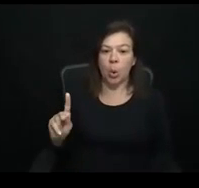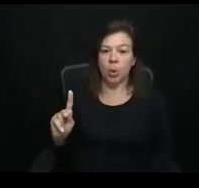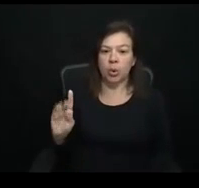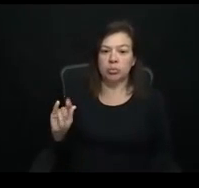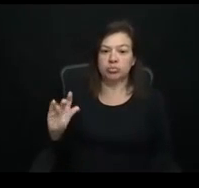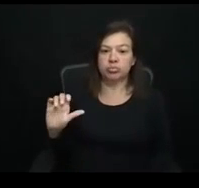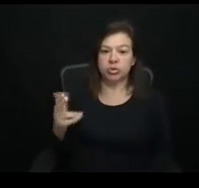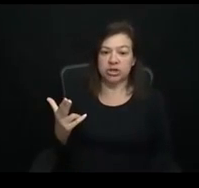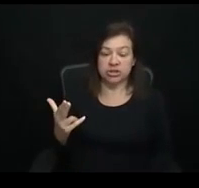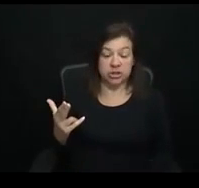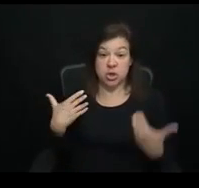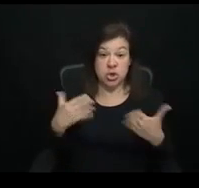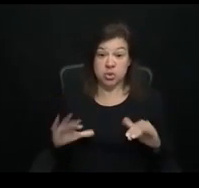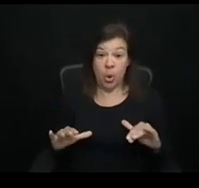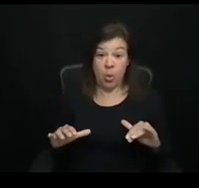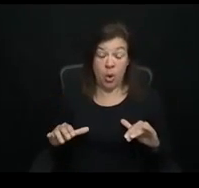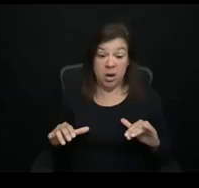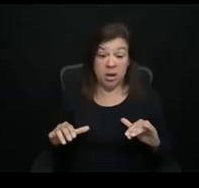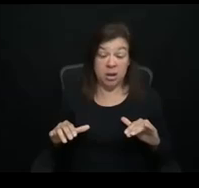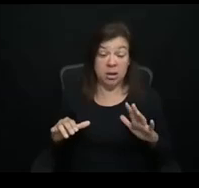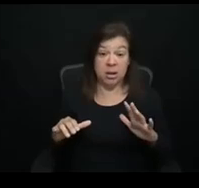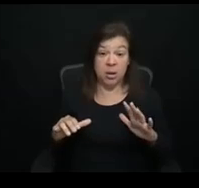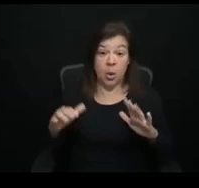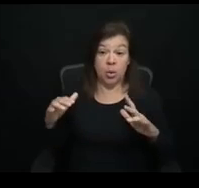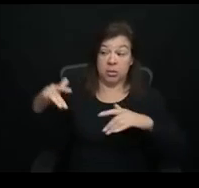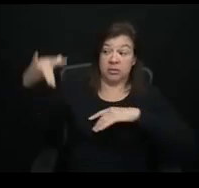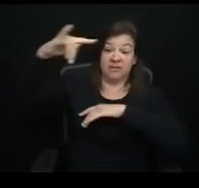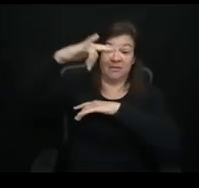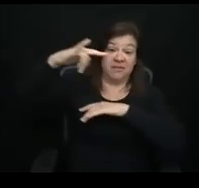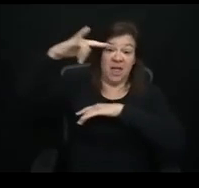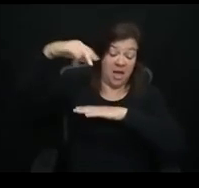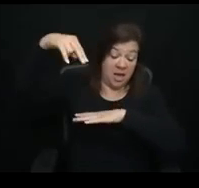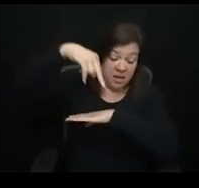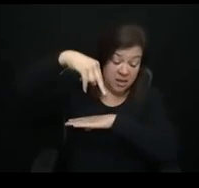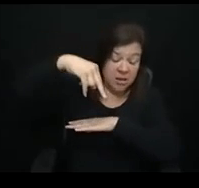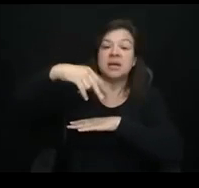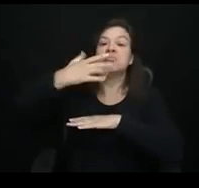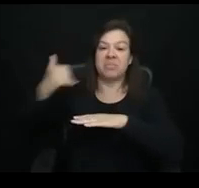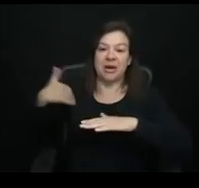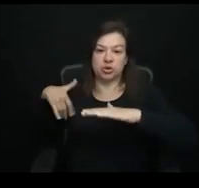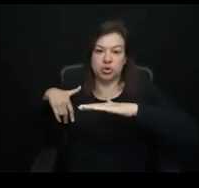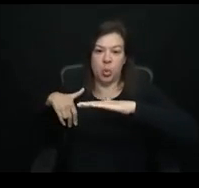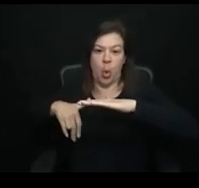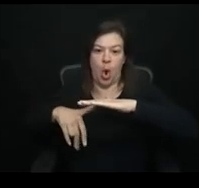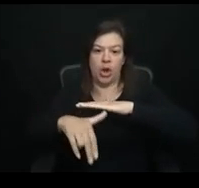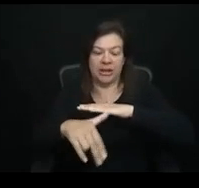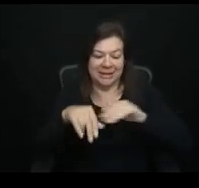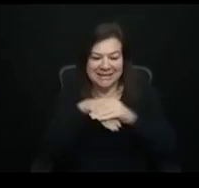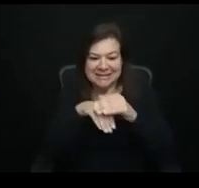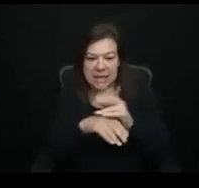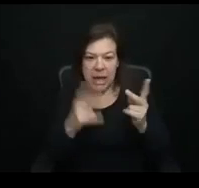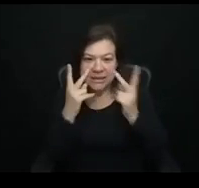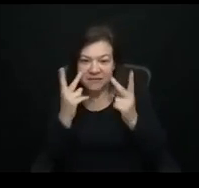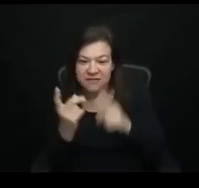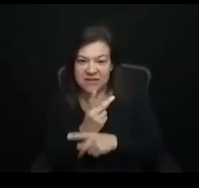above when you don't know what's happening down inside of it, how much heat is in it, and how much it might be able to pick up and force you to run